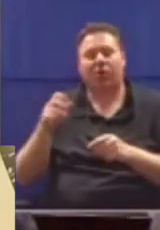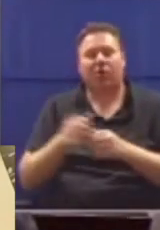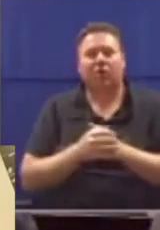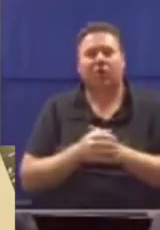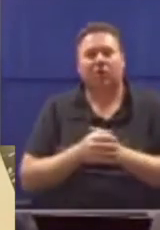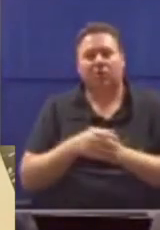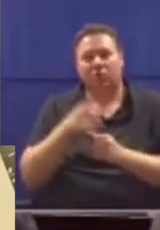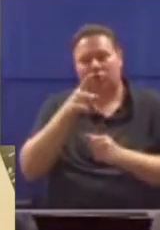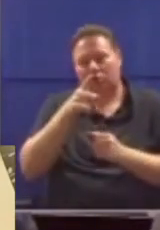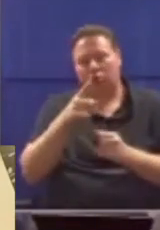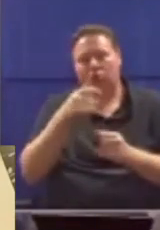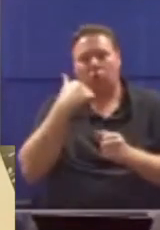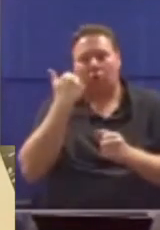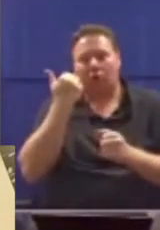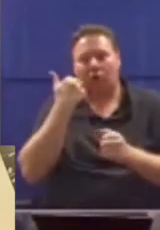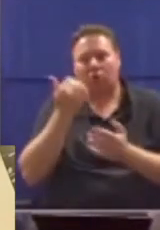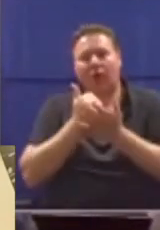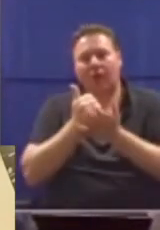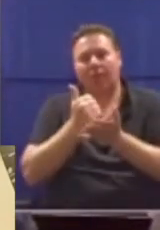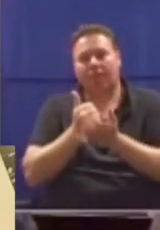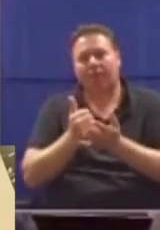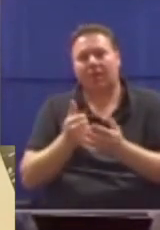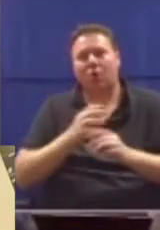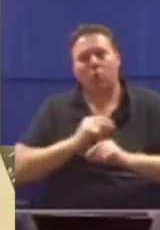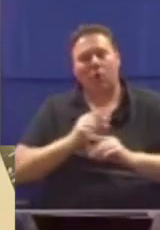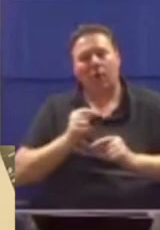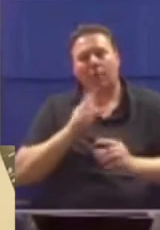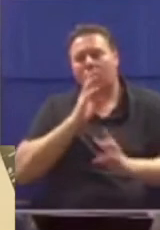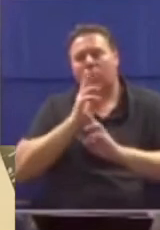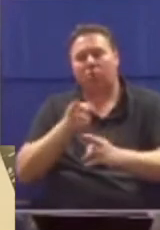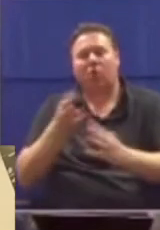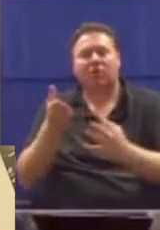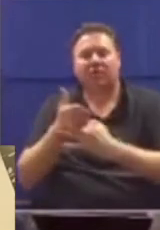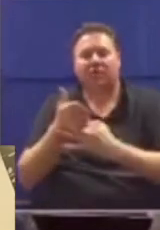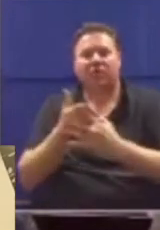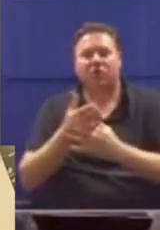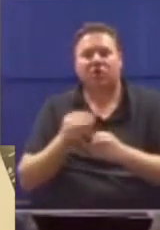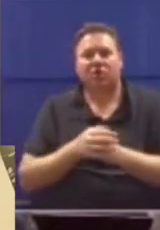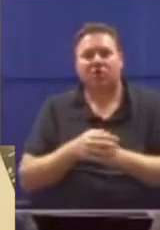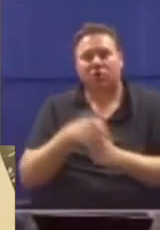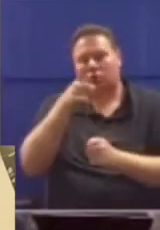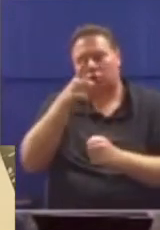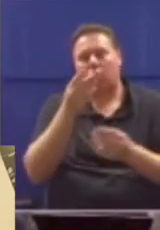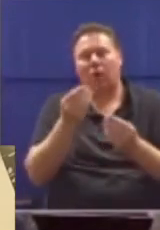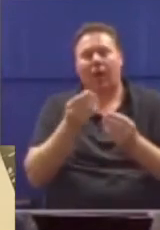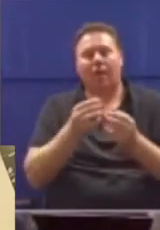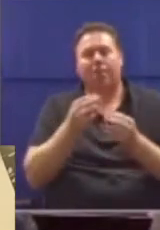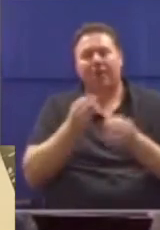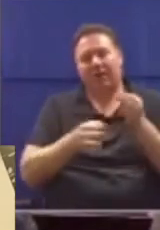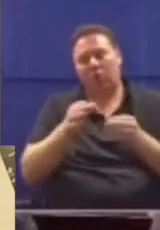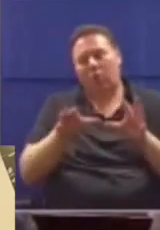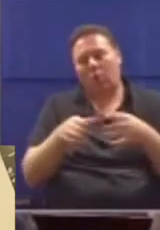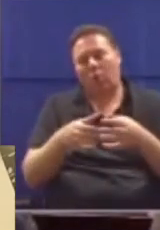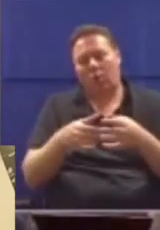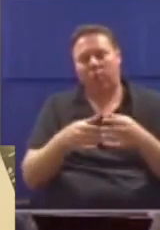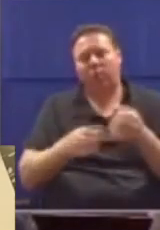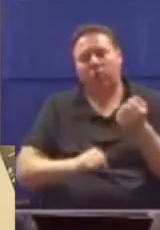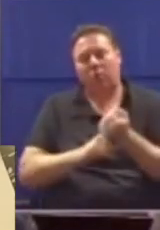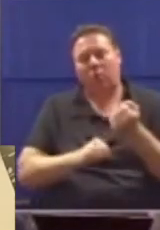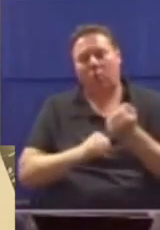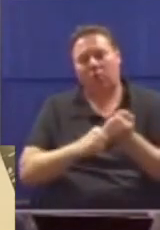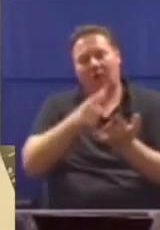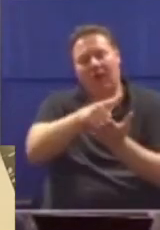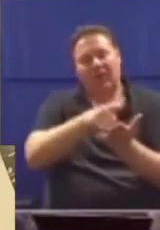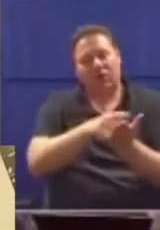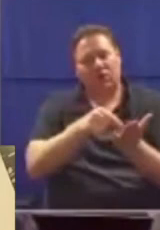in the implementation of the rapid response intervention on service delivery, would you and your party support legislation that is